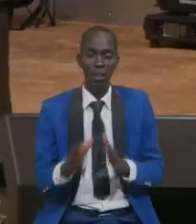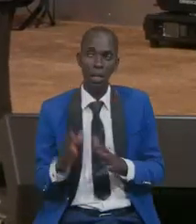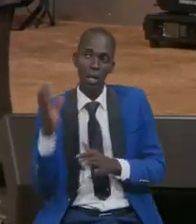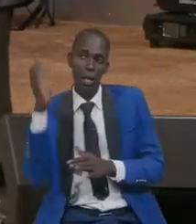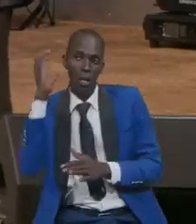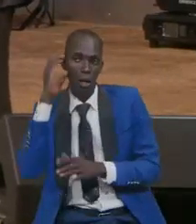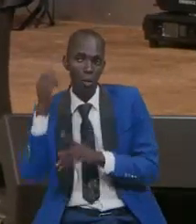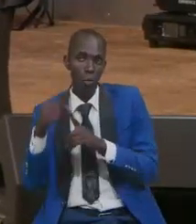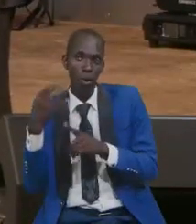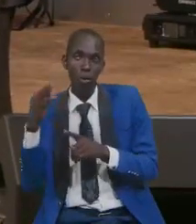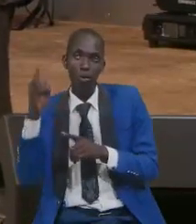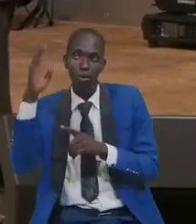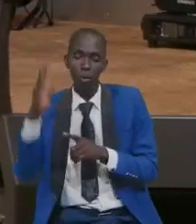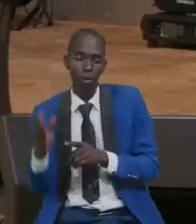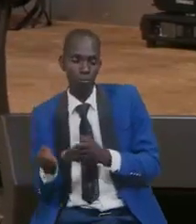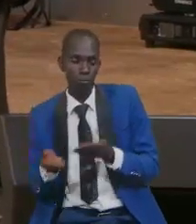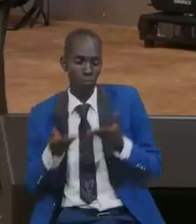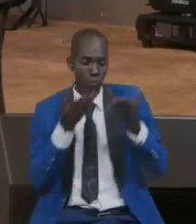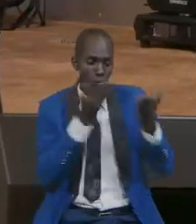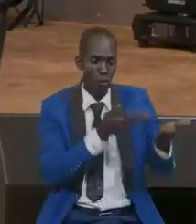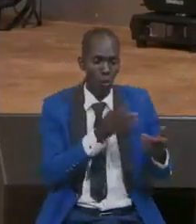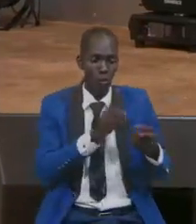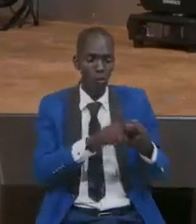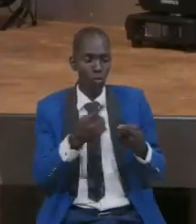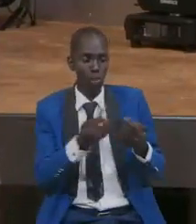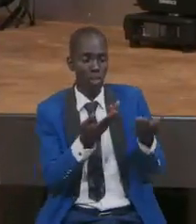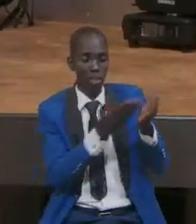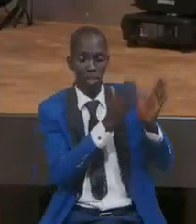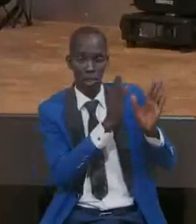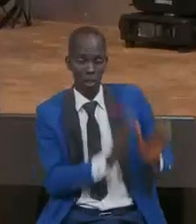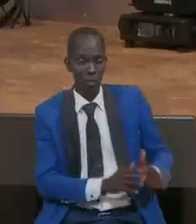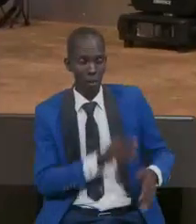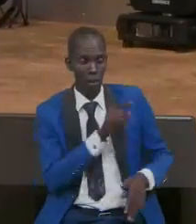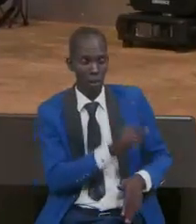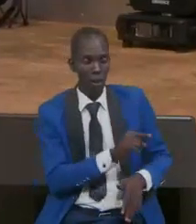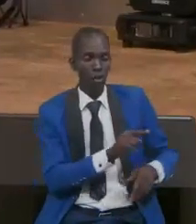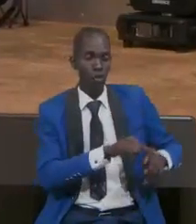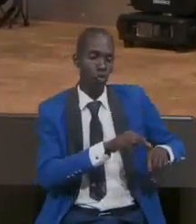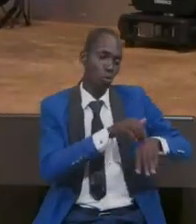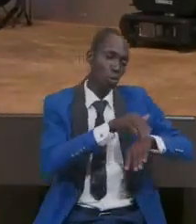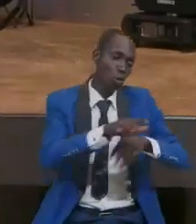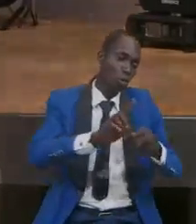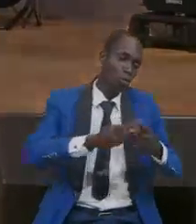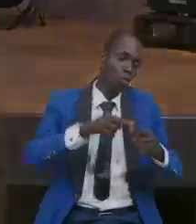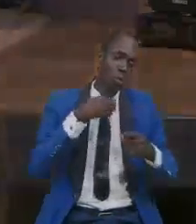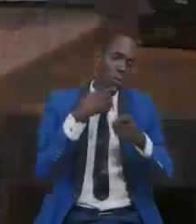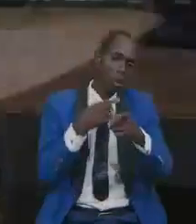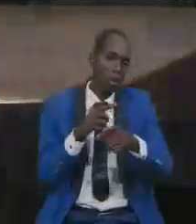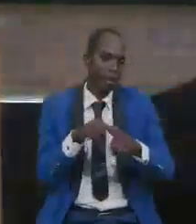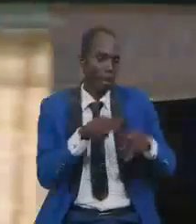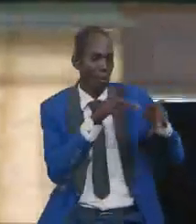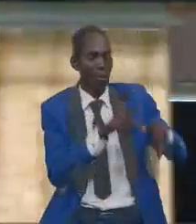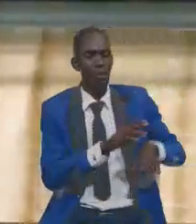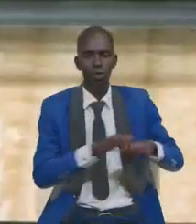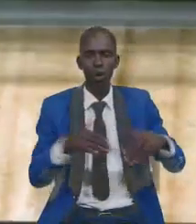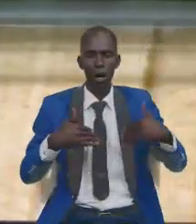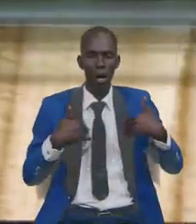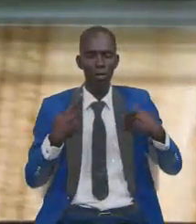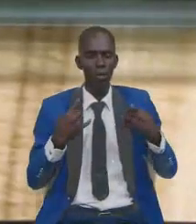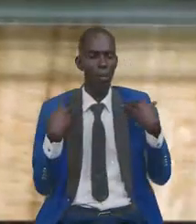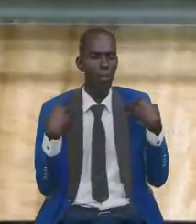God gives the message to the so-called messenger, and he doesn't have the boldness, he doesn't have